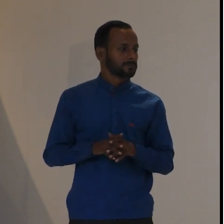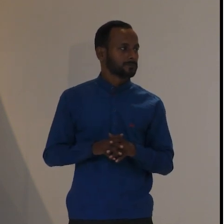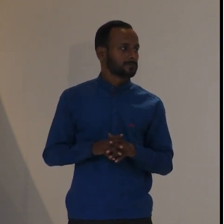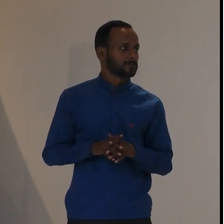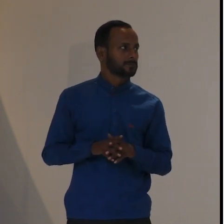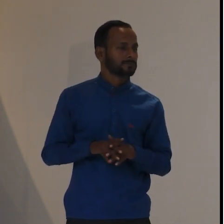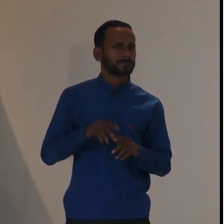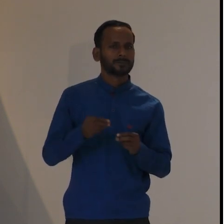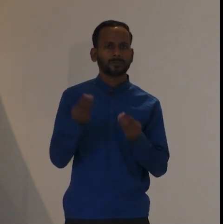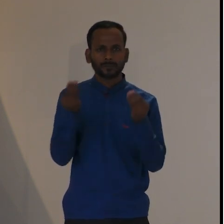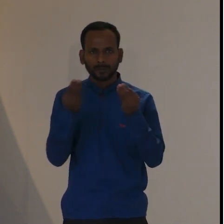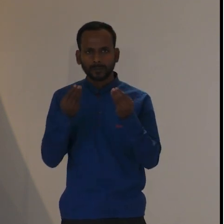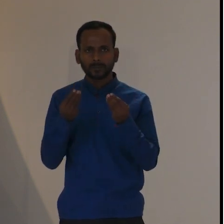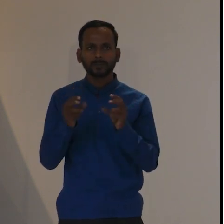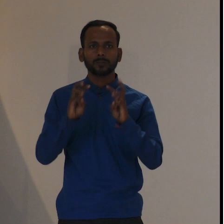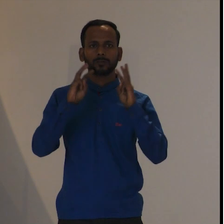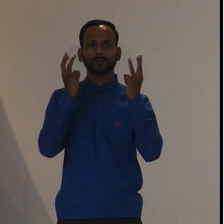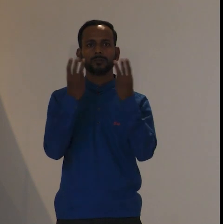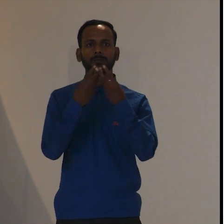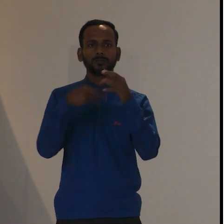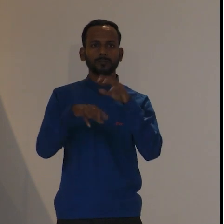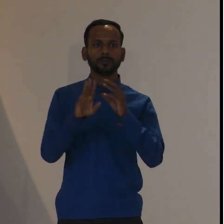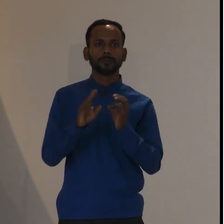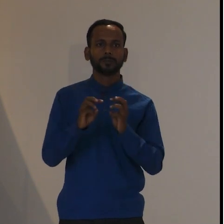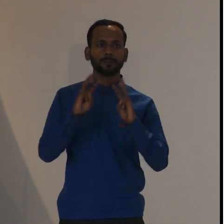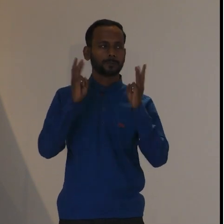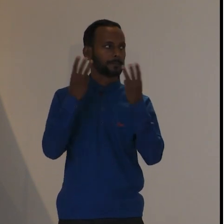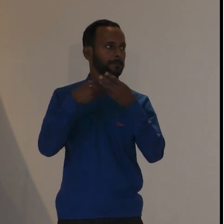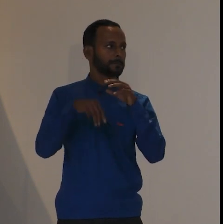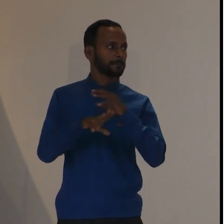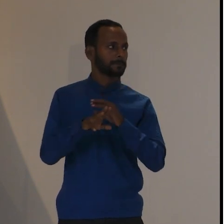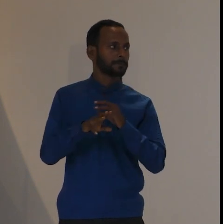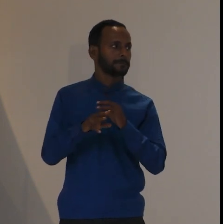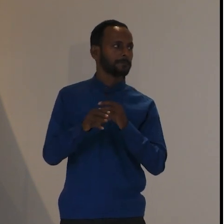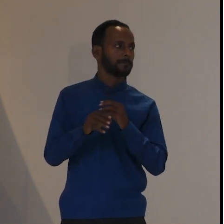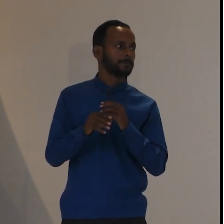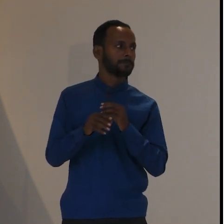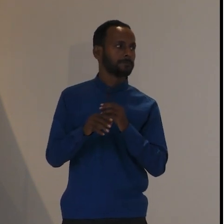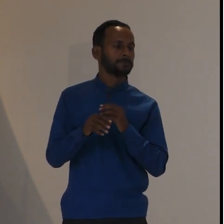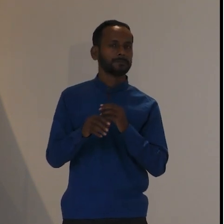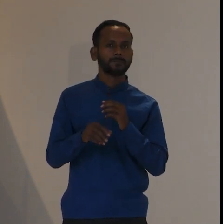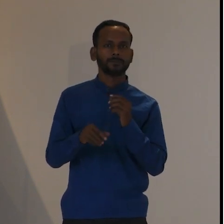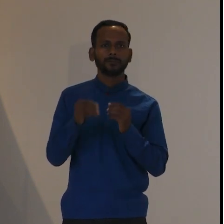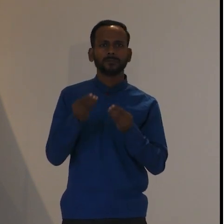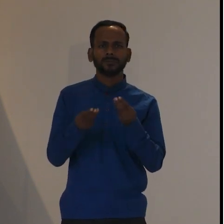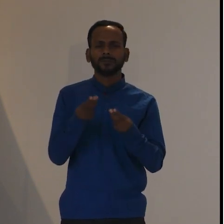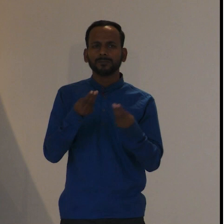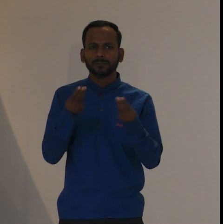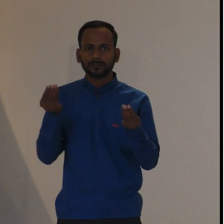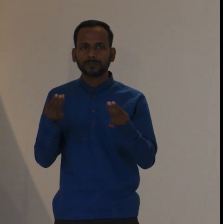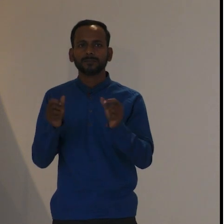These are a few stills from the workshop. The workshop began by covering through some basics of